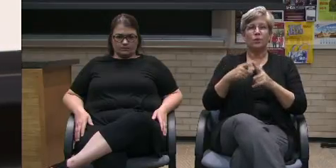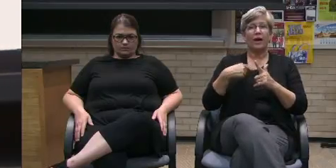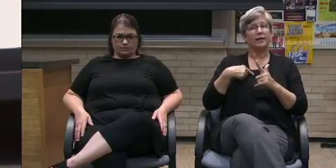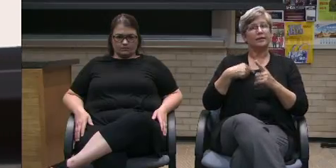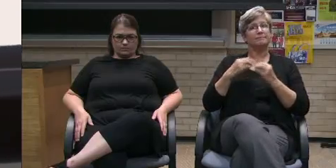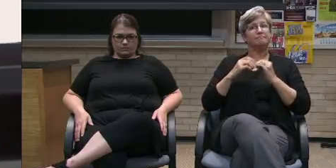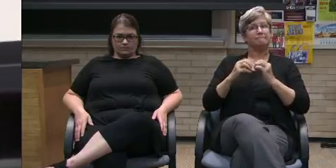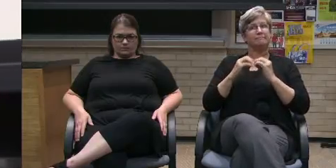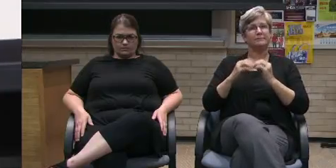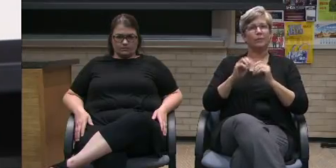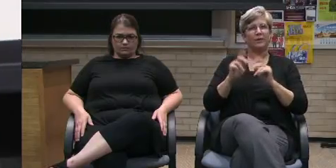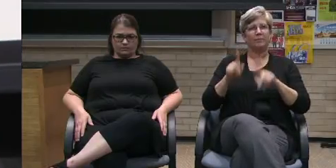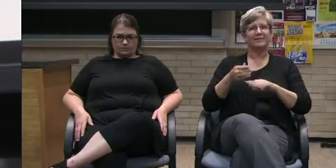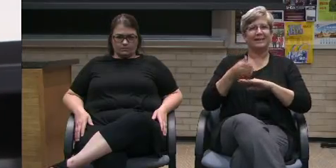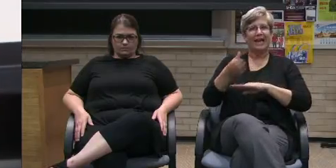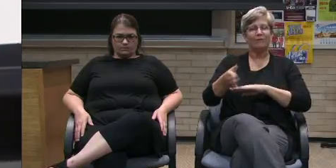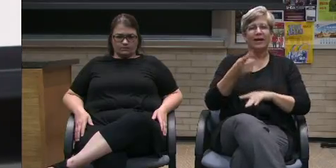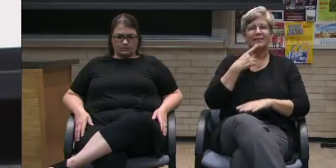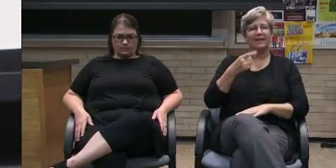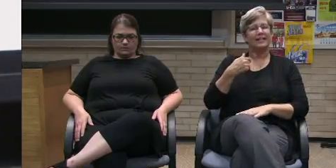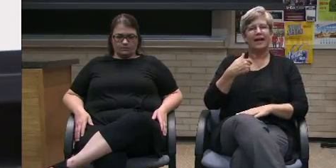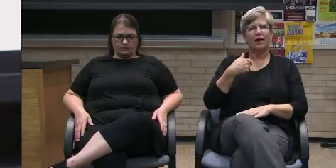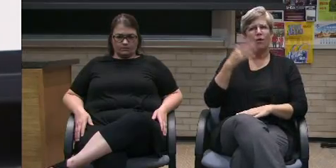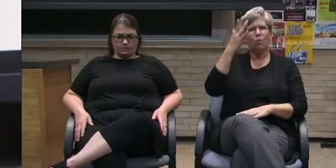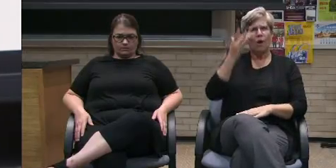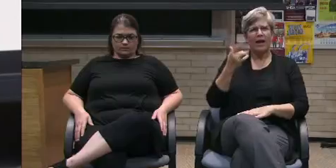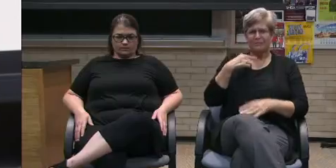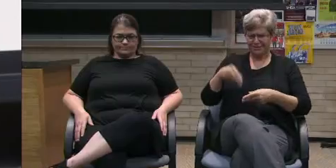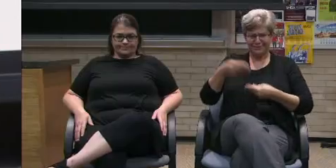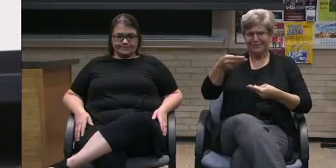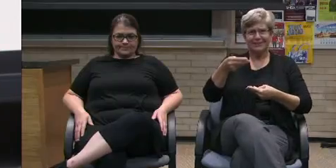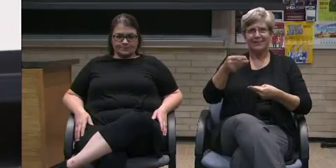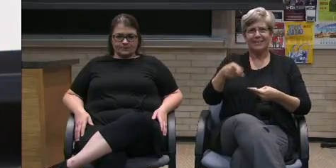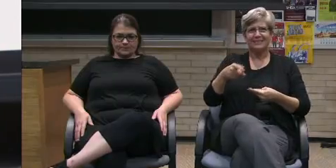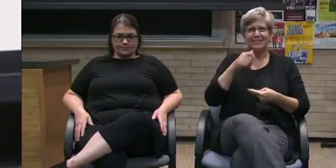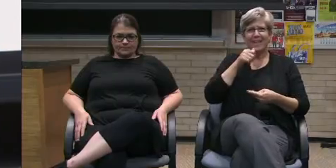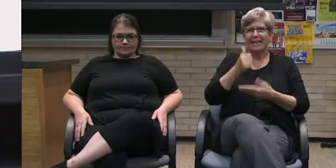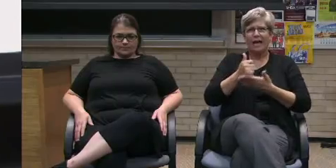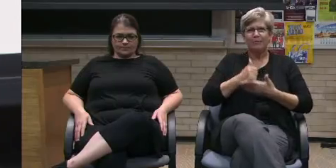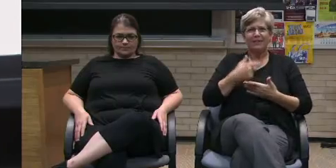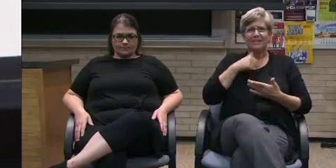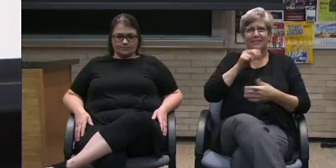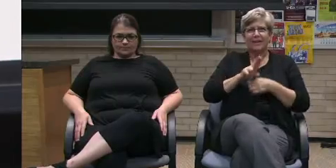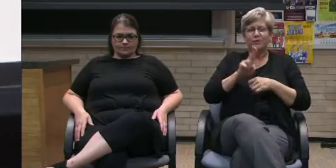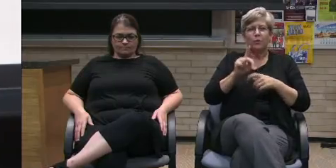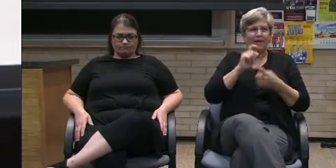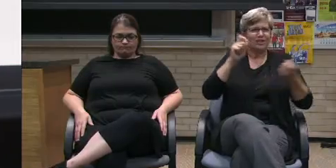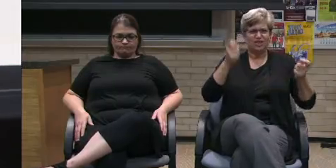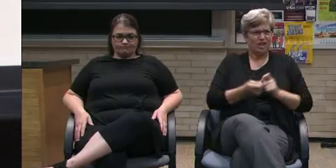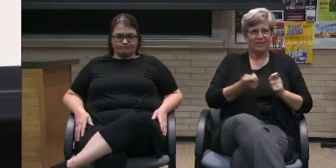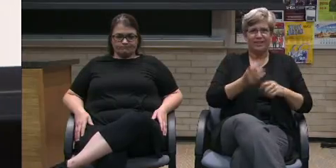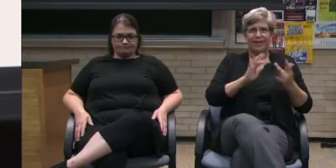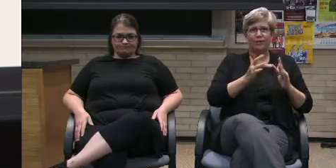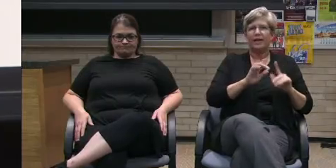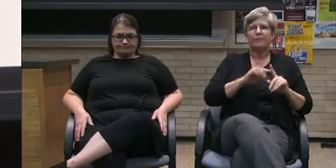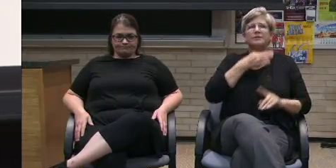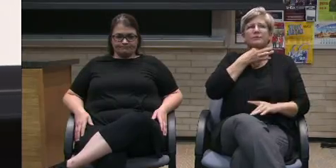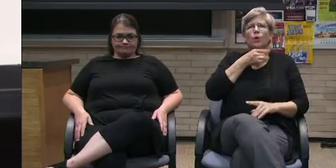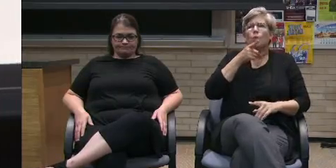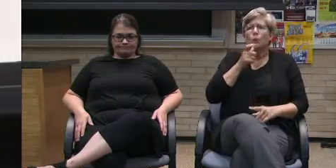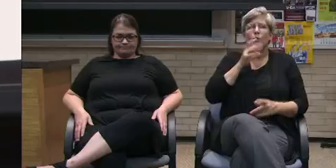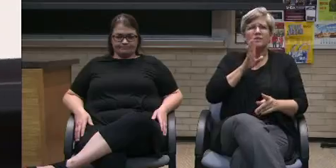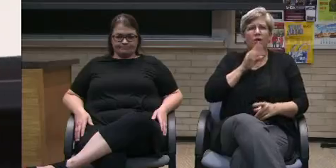retention committee after I got the report. I'm like, you know, why am I getting this? This is so unuseful. We're not going to reprogram the whole thing. All I want to know is who's going to talk to